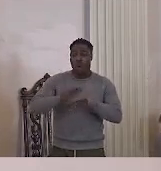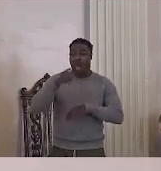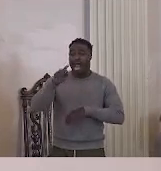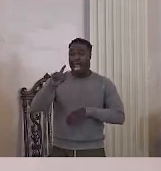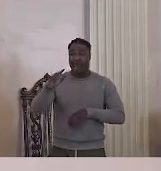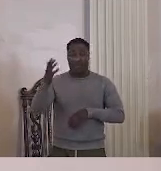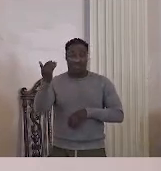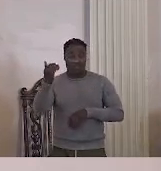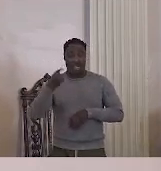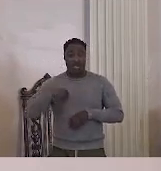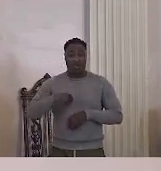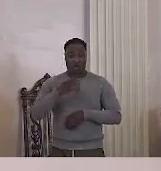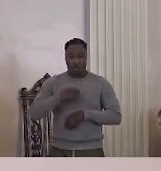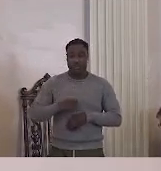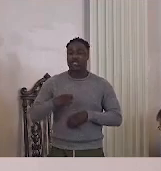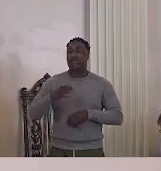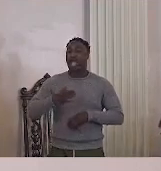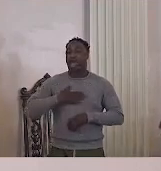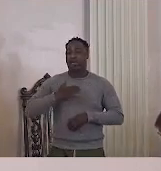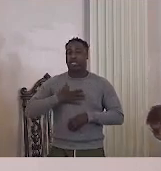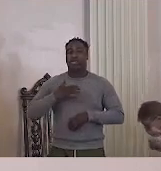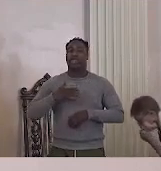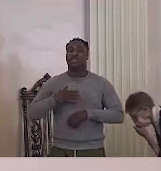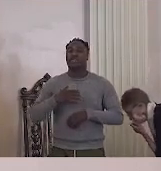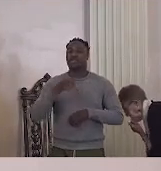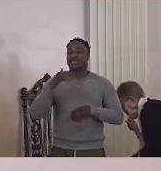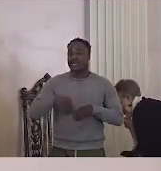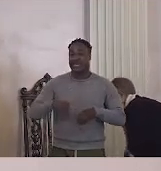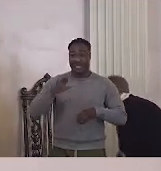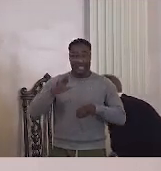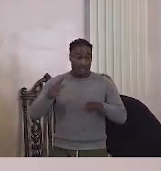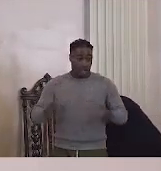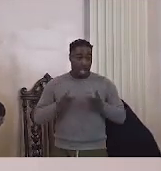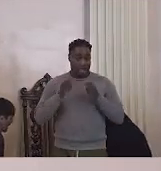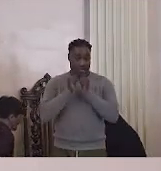15th. We wish them much happiness in their life together.